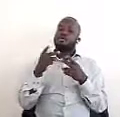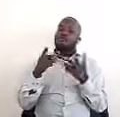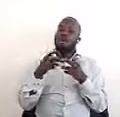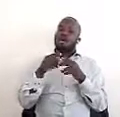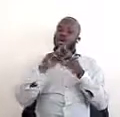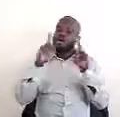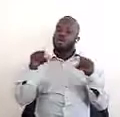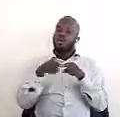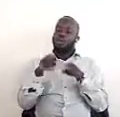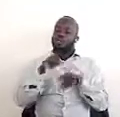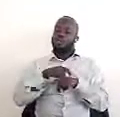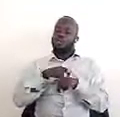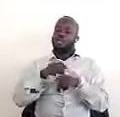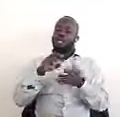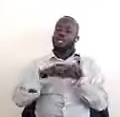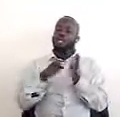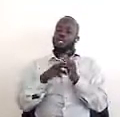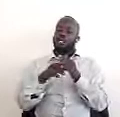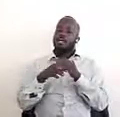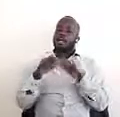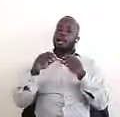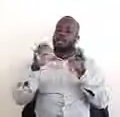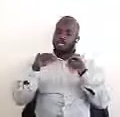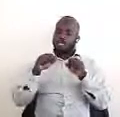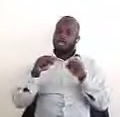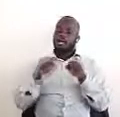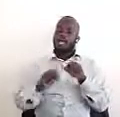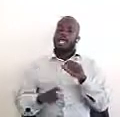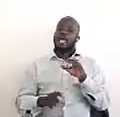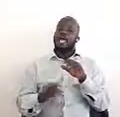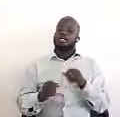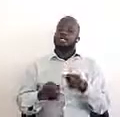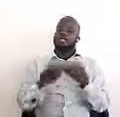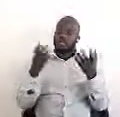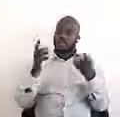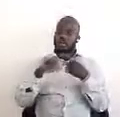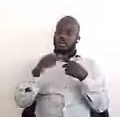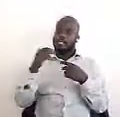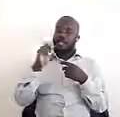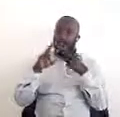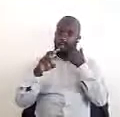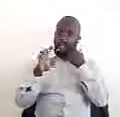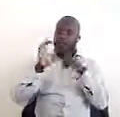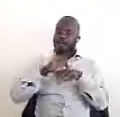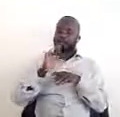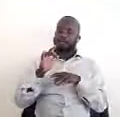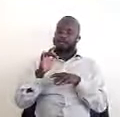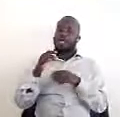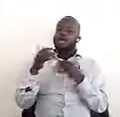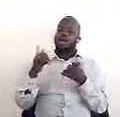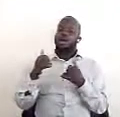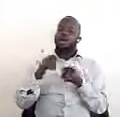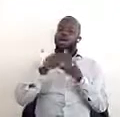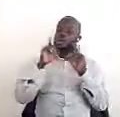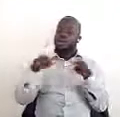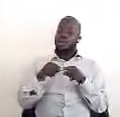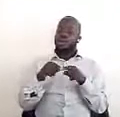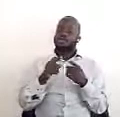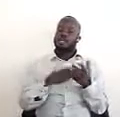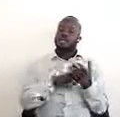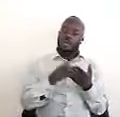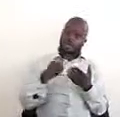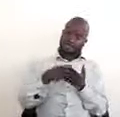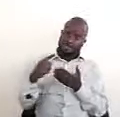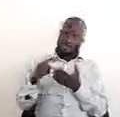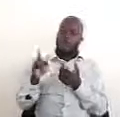the so-called window period following potential exposure to HIV infection. The window period, usually weeks